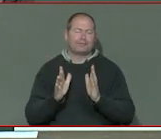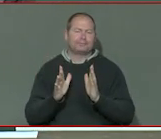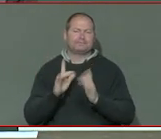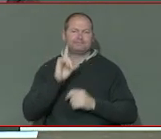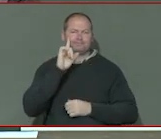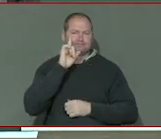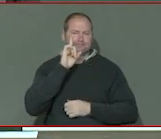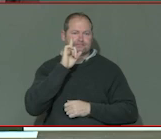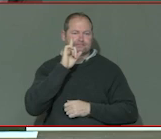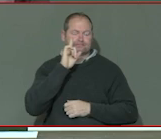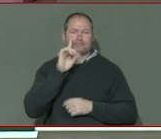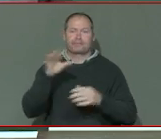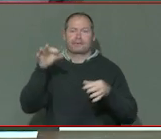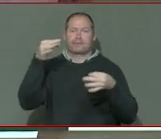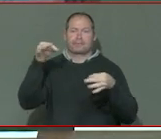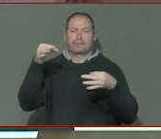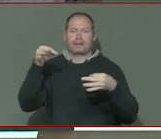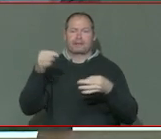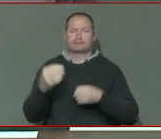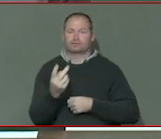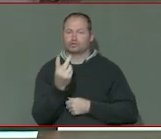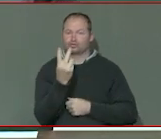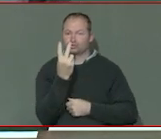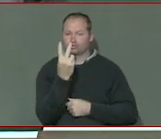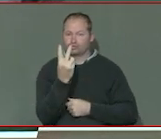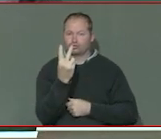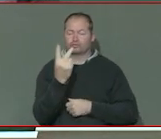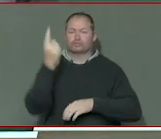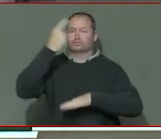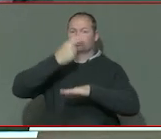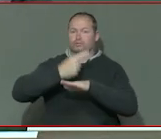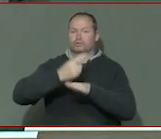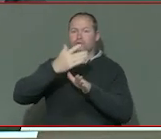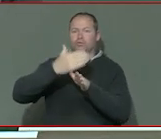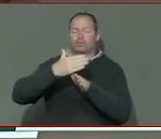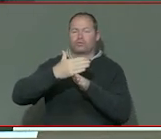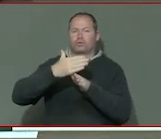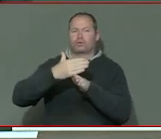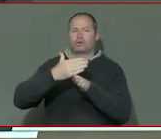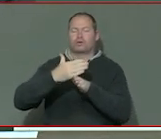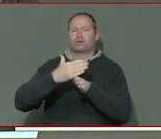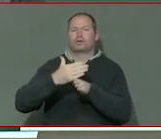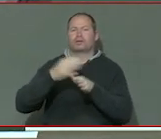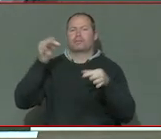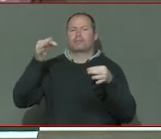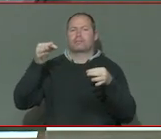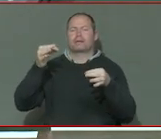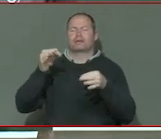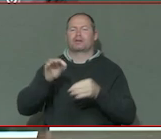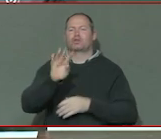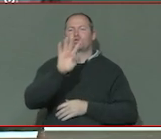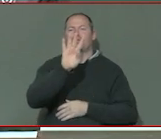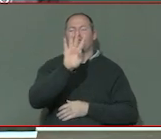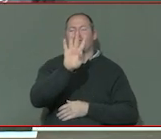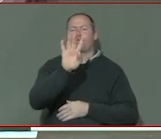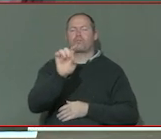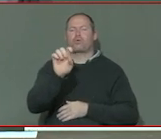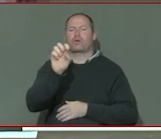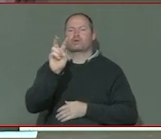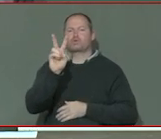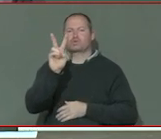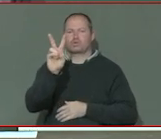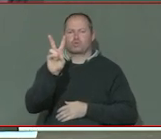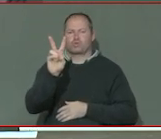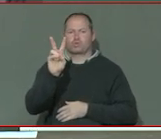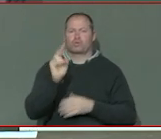2 pages that you got. The one we're going to start with is the one 4.2, the creditors reconciliation. It's just